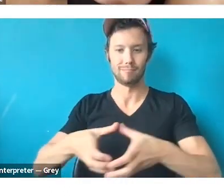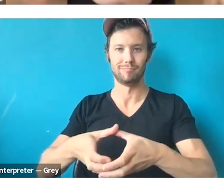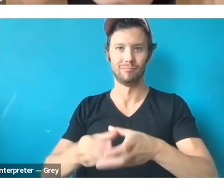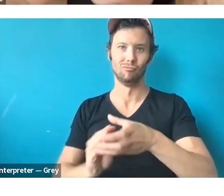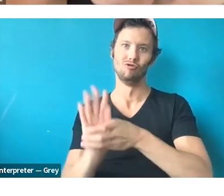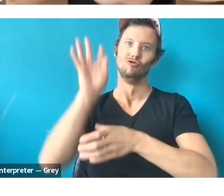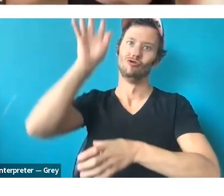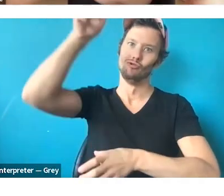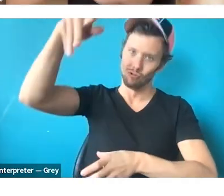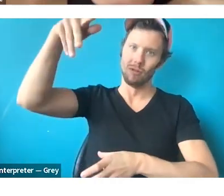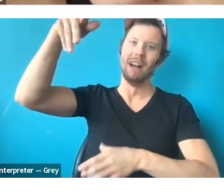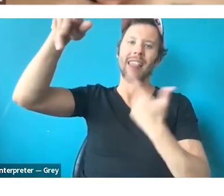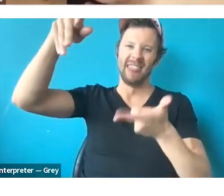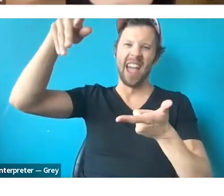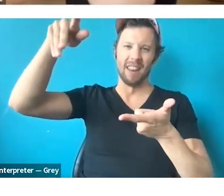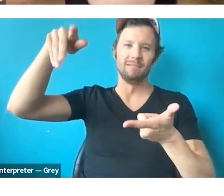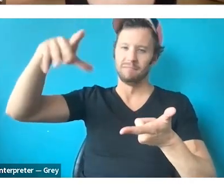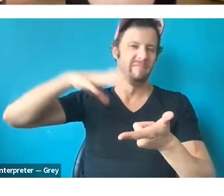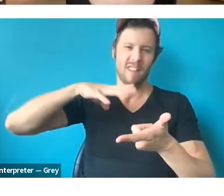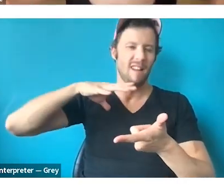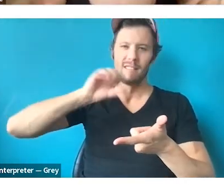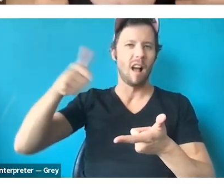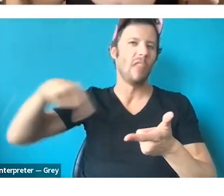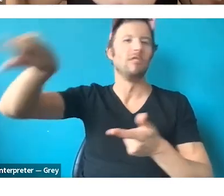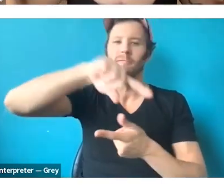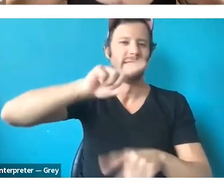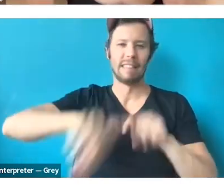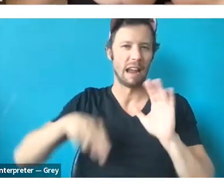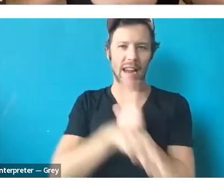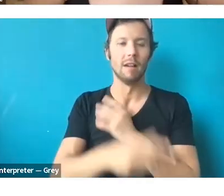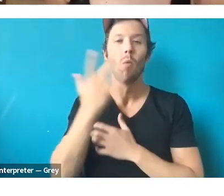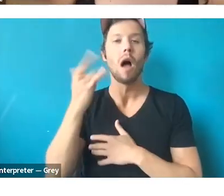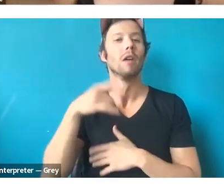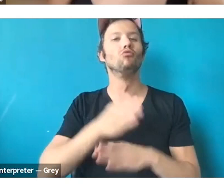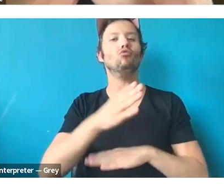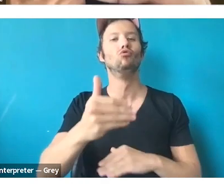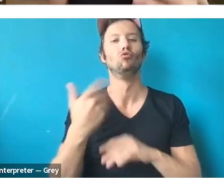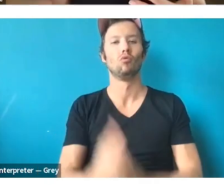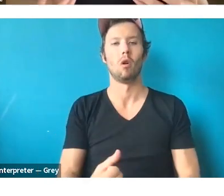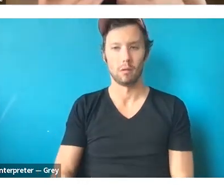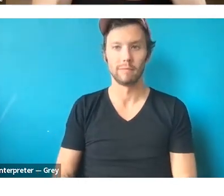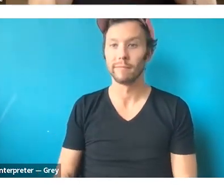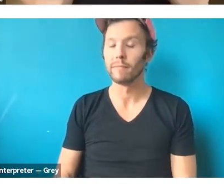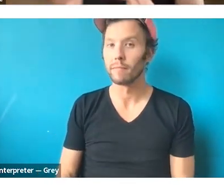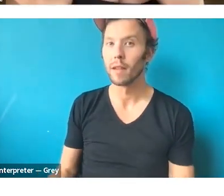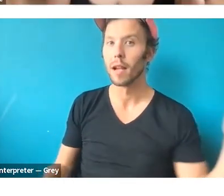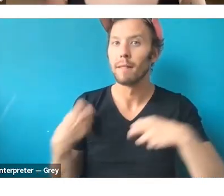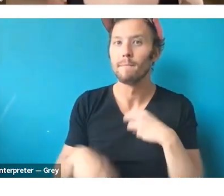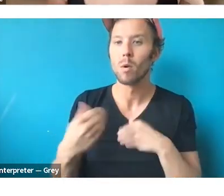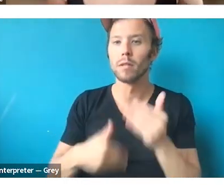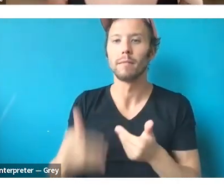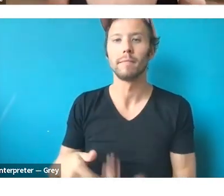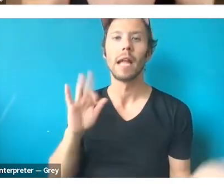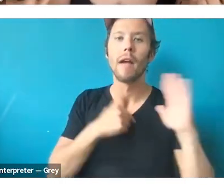natural chemicals that they create to kill the competition, and they are very rough with it, right? So if we